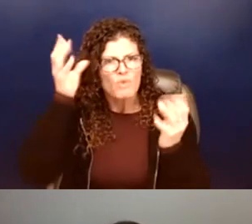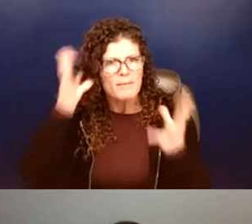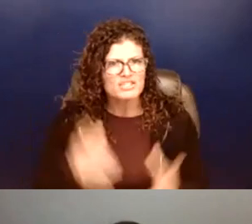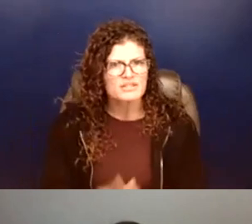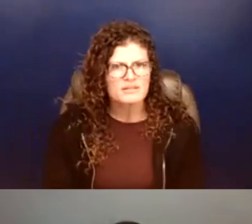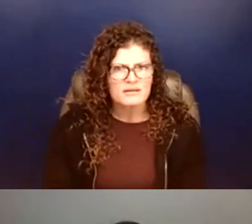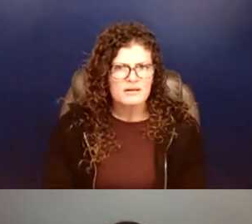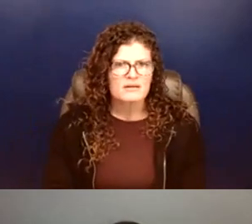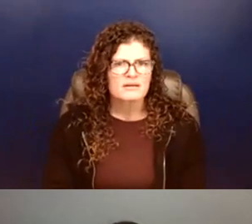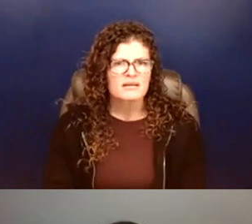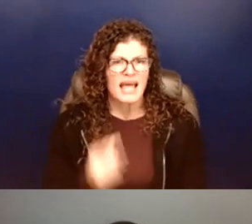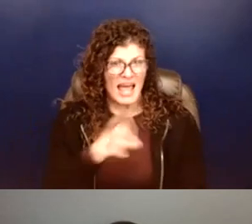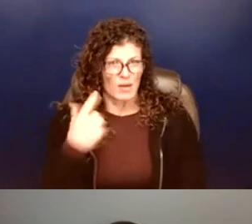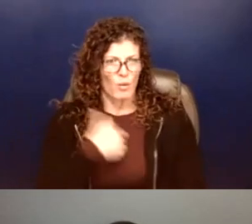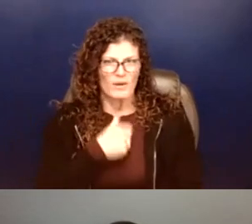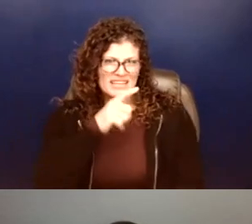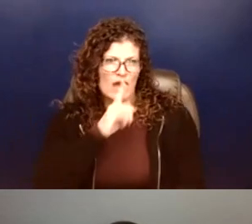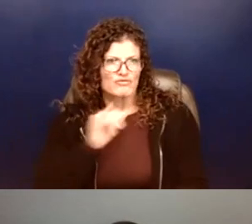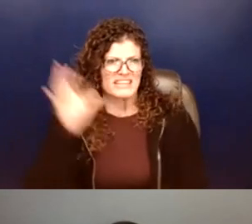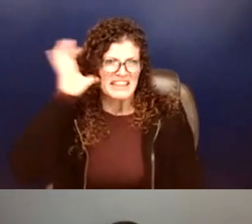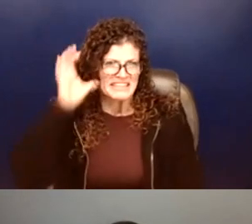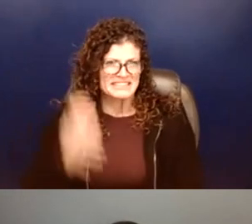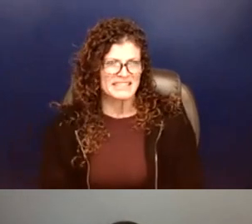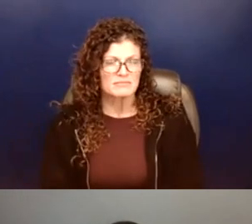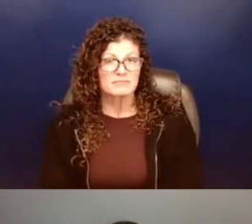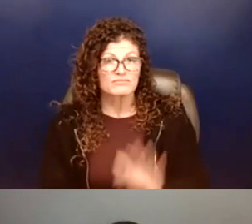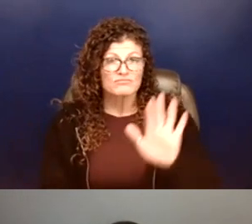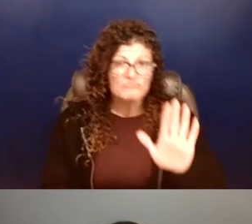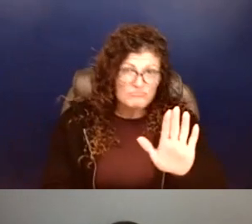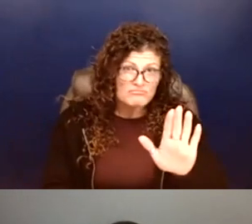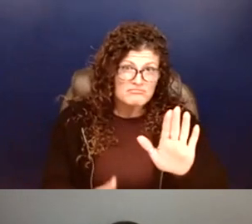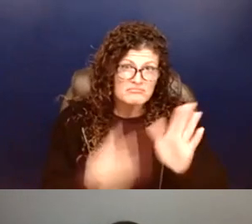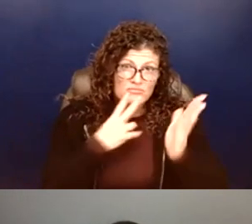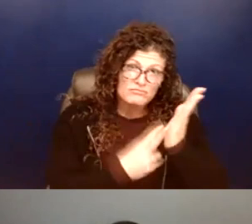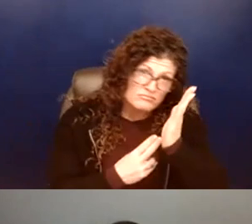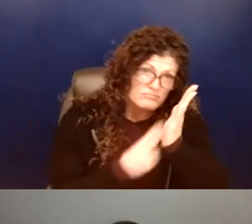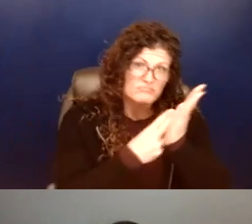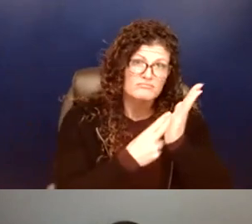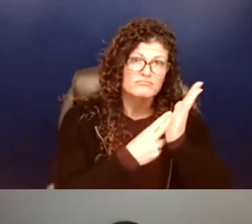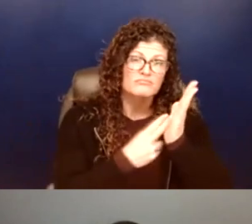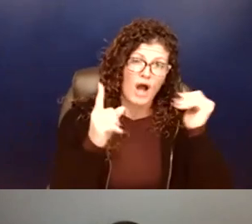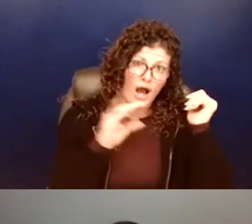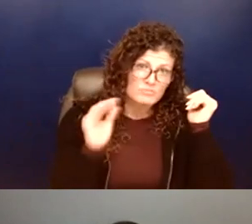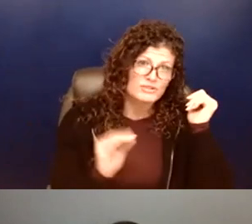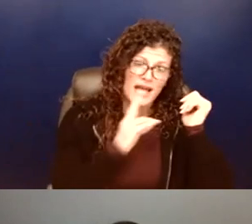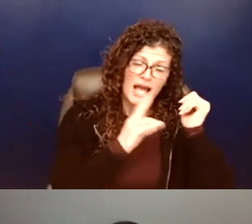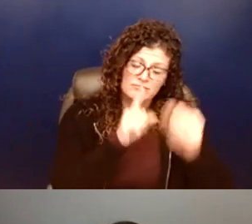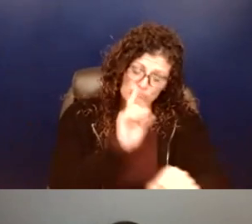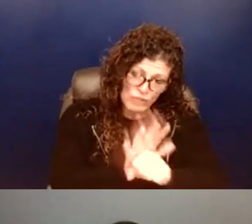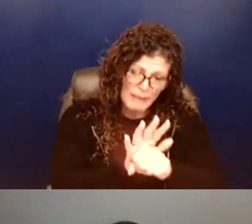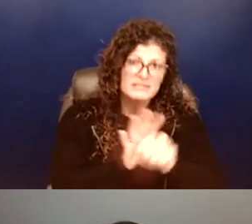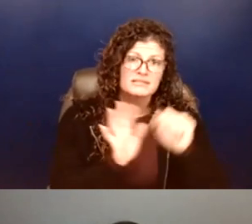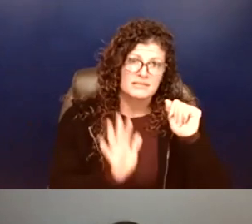that people that we're not really listening. I want to be completely 100% authentic and say to you and to everyone here